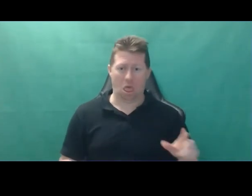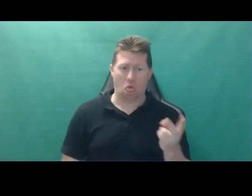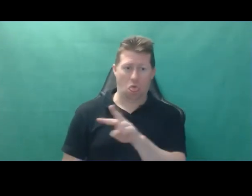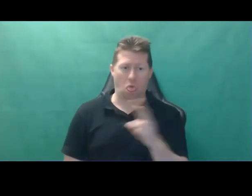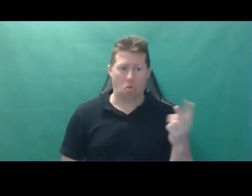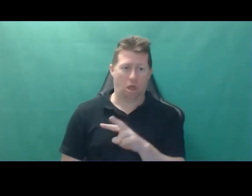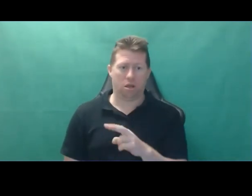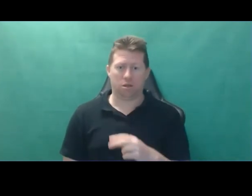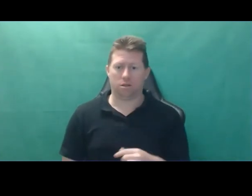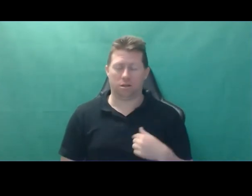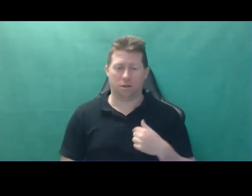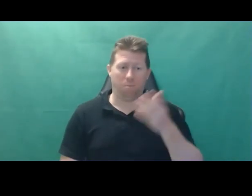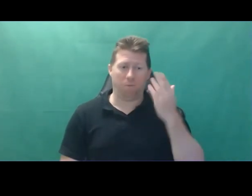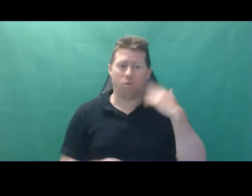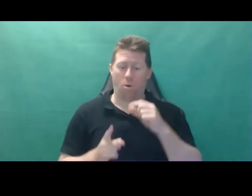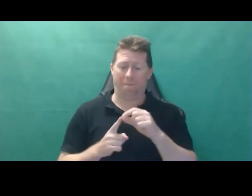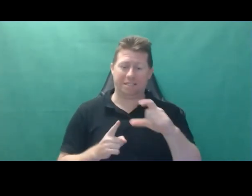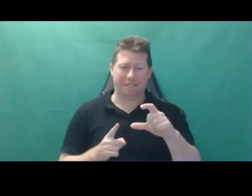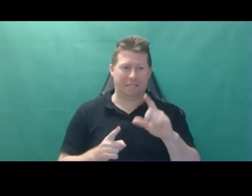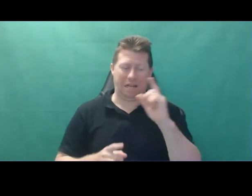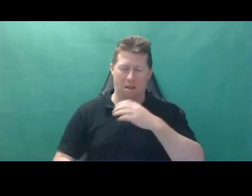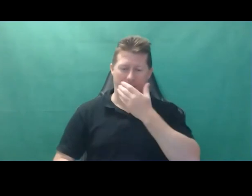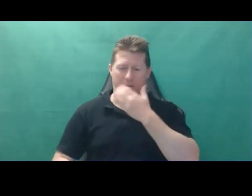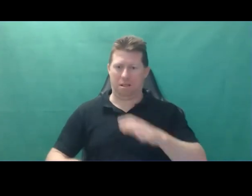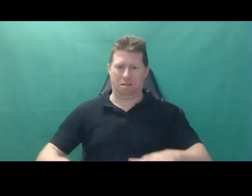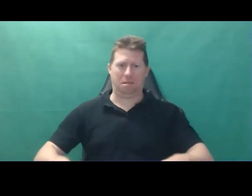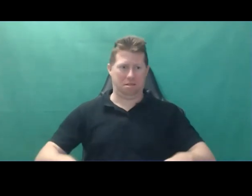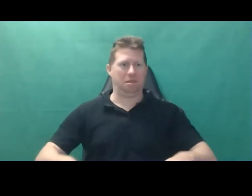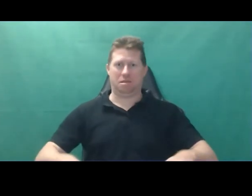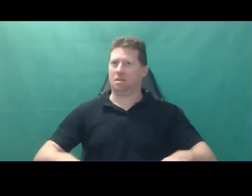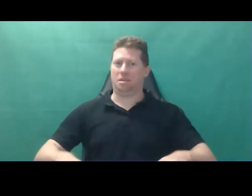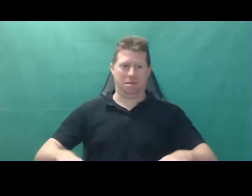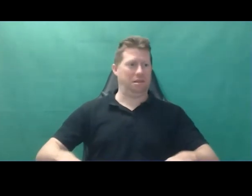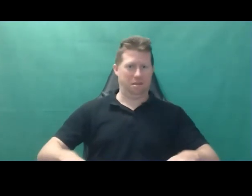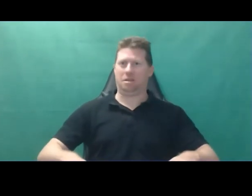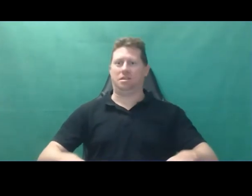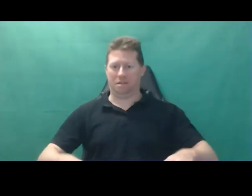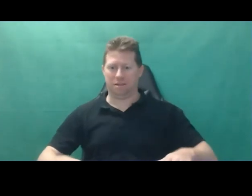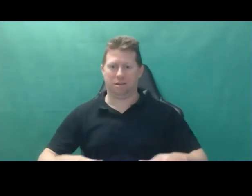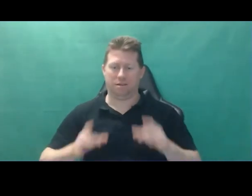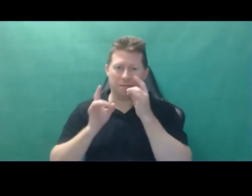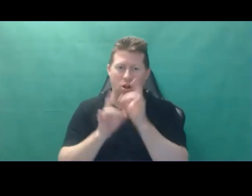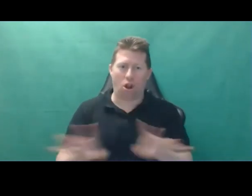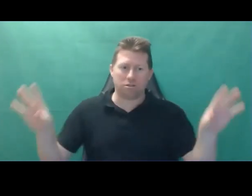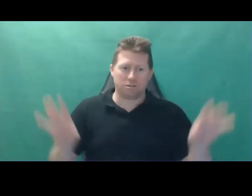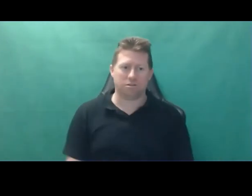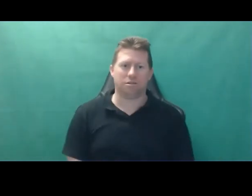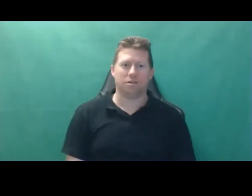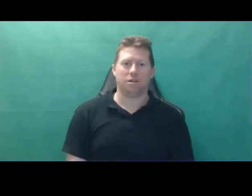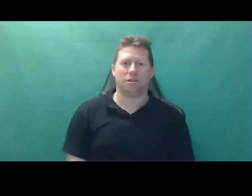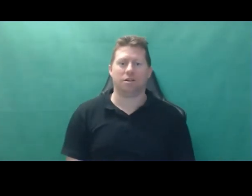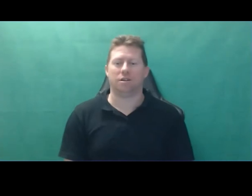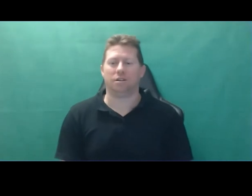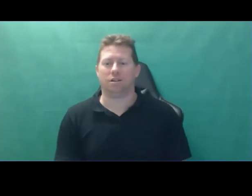Apple from Microsoft, from the hell of Microsoft. And now I've got the hell of Apple and I just lost everything. Hang on. I think you